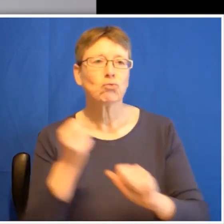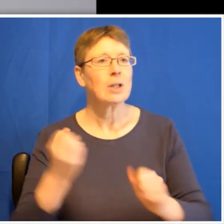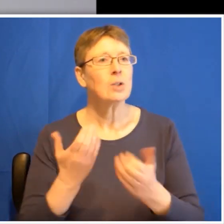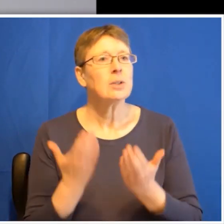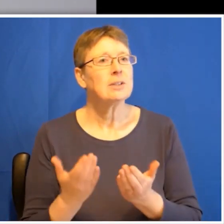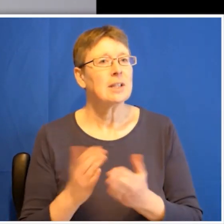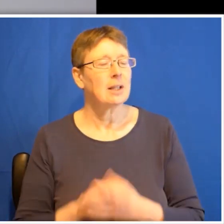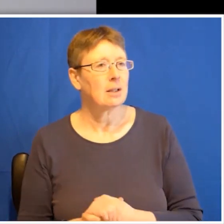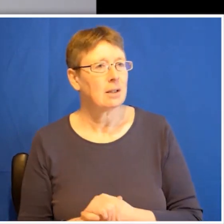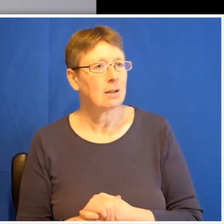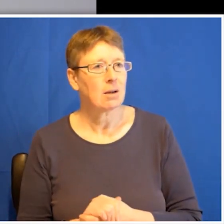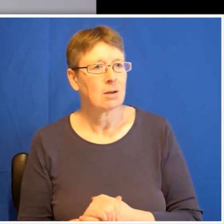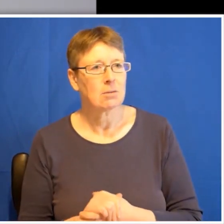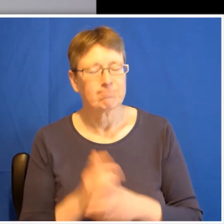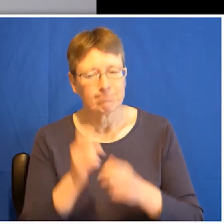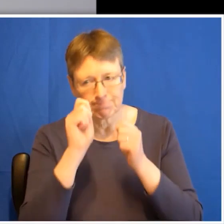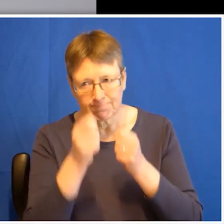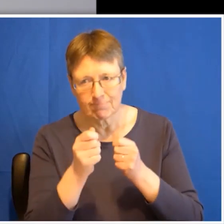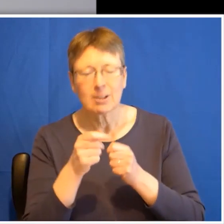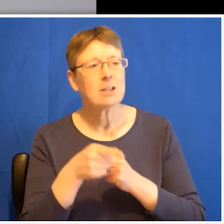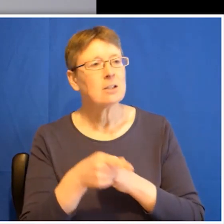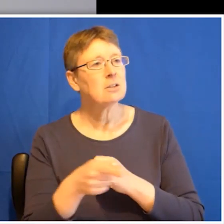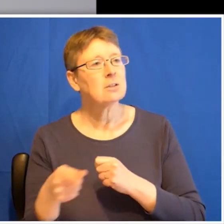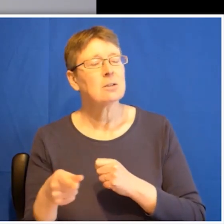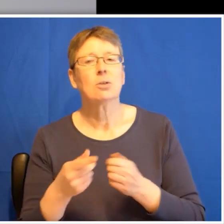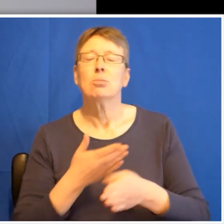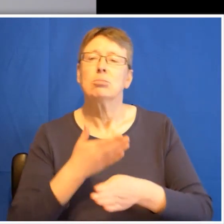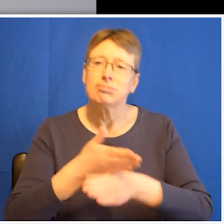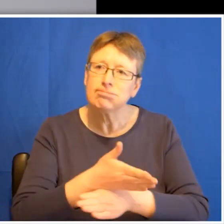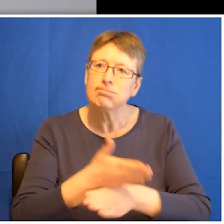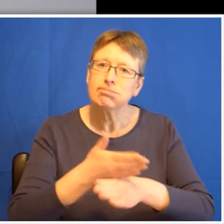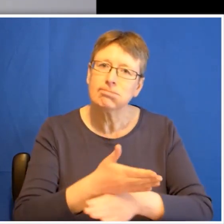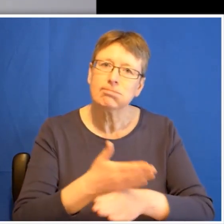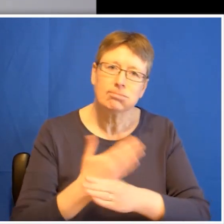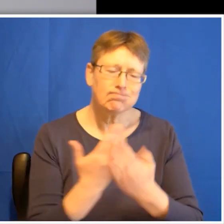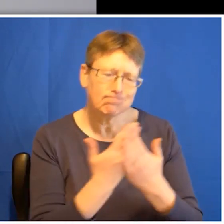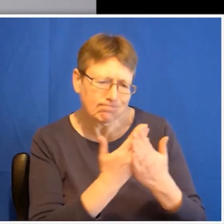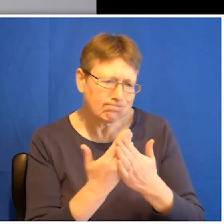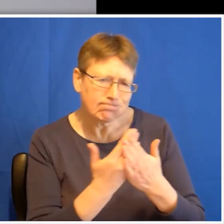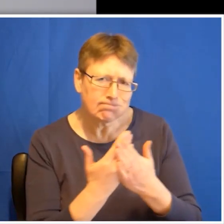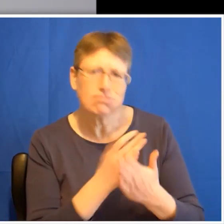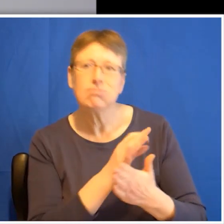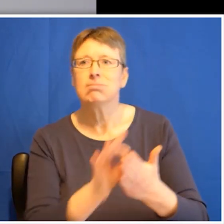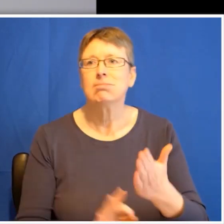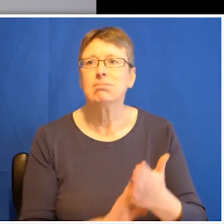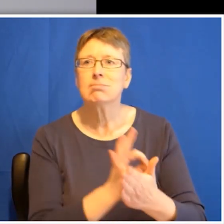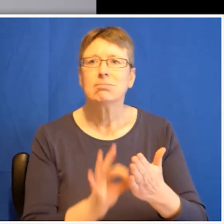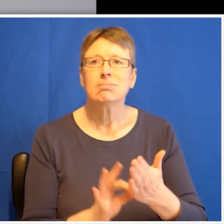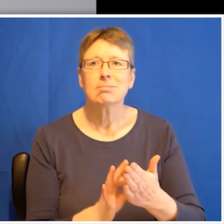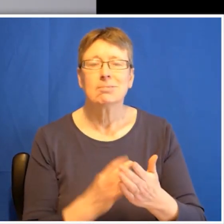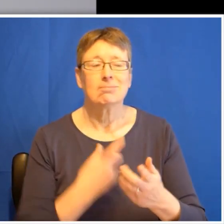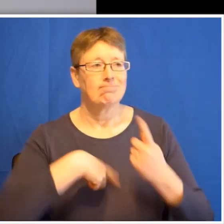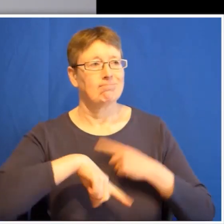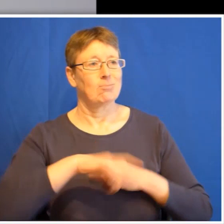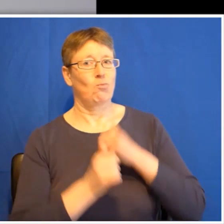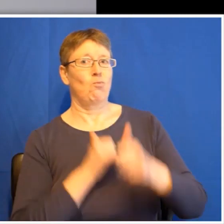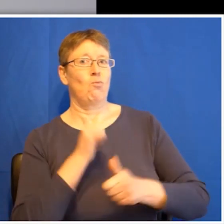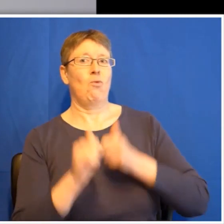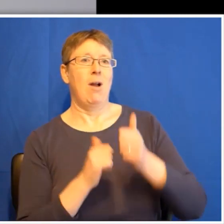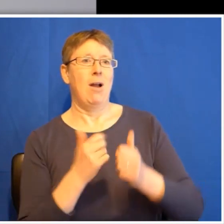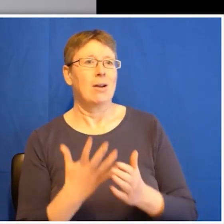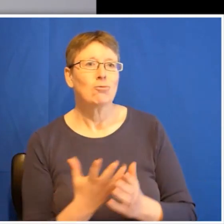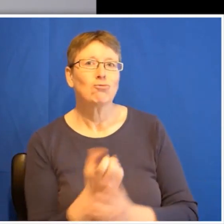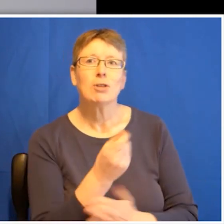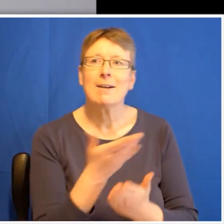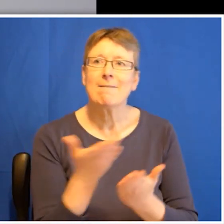who are graduating today. We recognise the hard work and long hours that you put into your studies, and we are incredibly proud